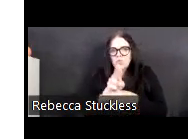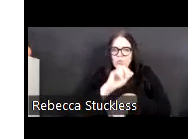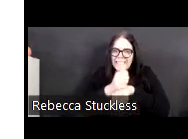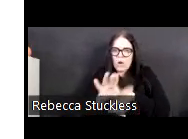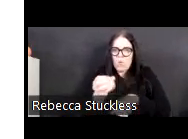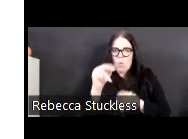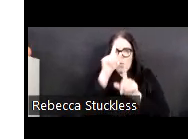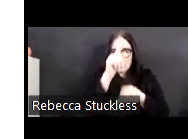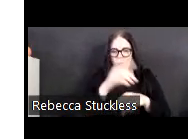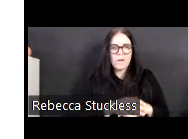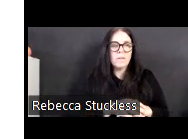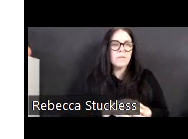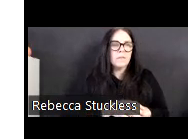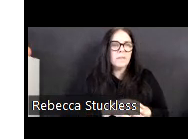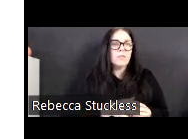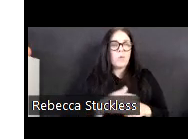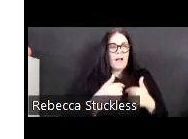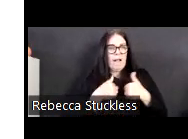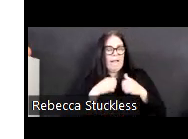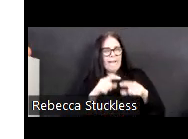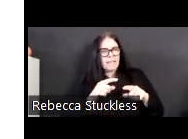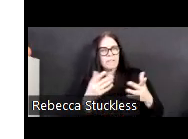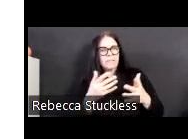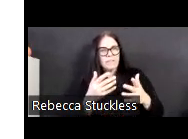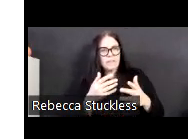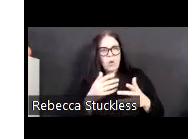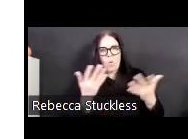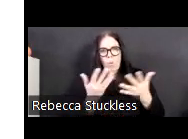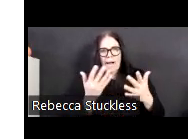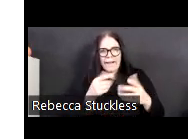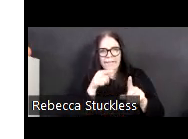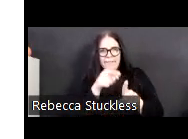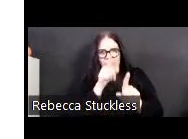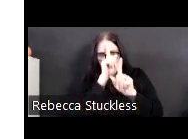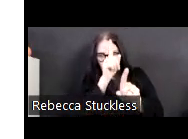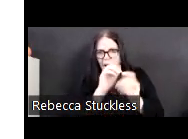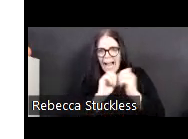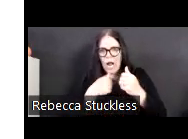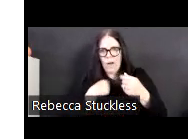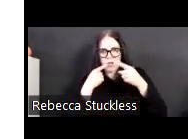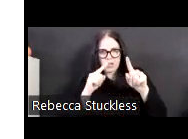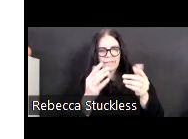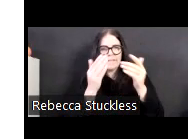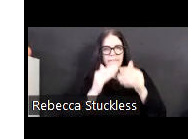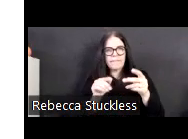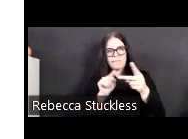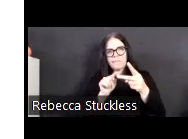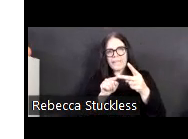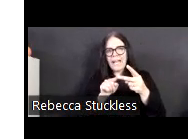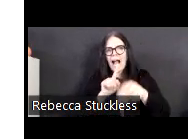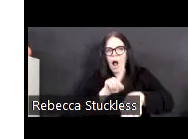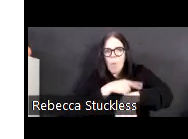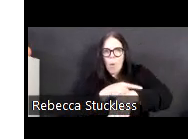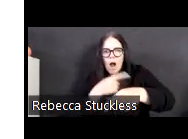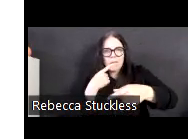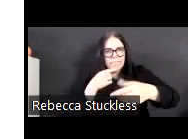what behind of the goal, then how I can achieve that. Second, how long it takes to obtain it, what